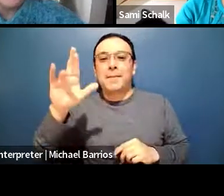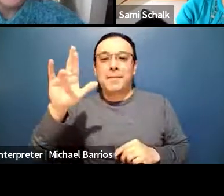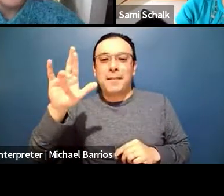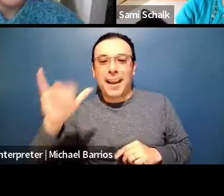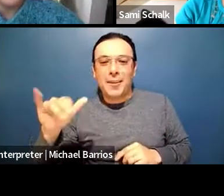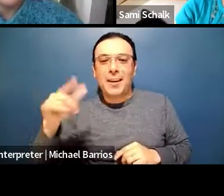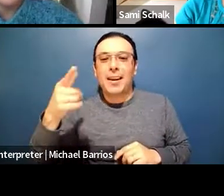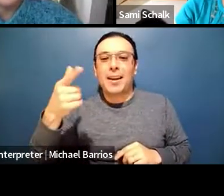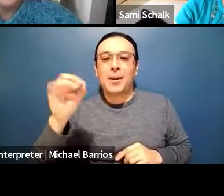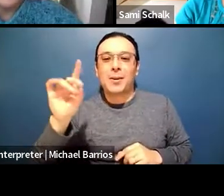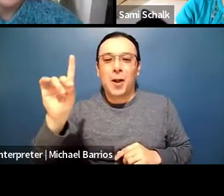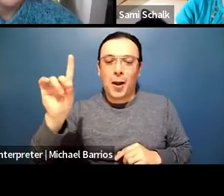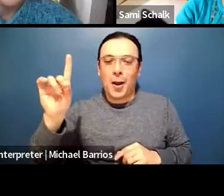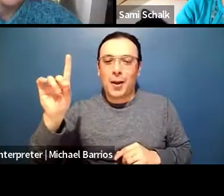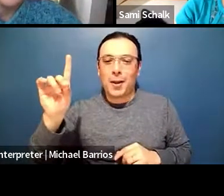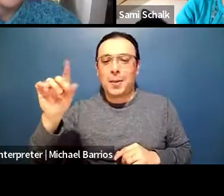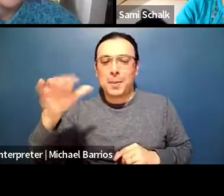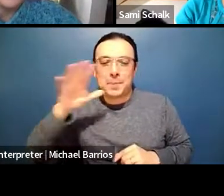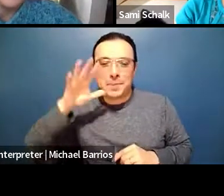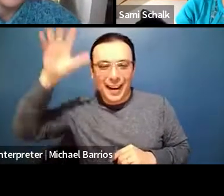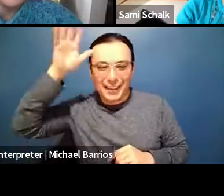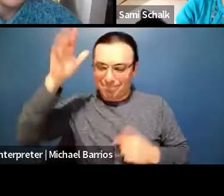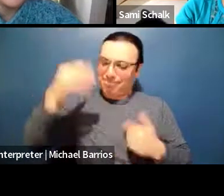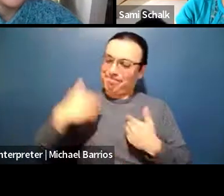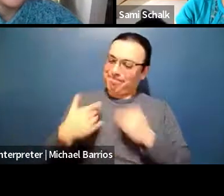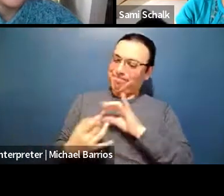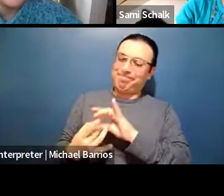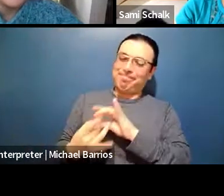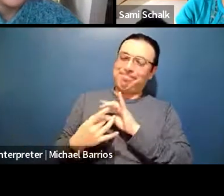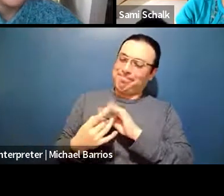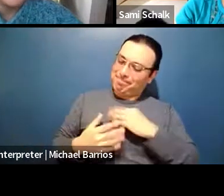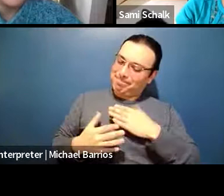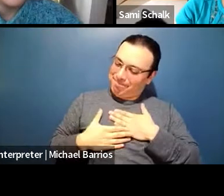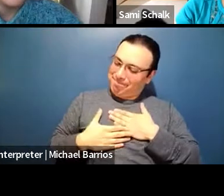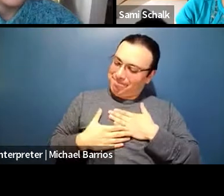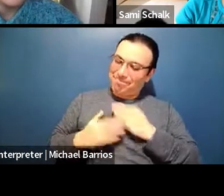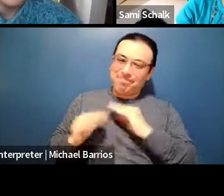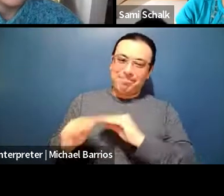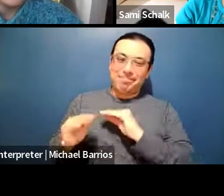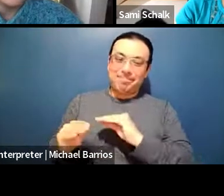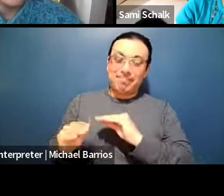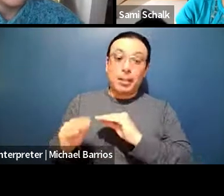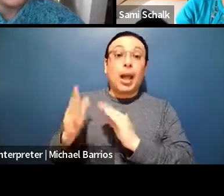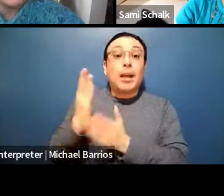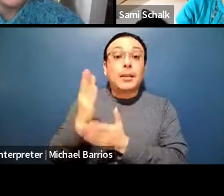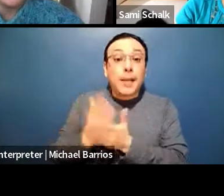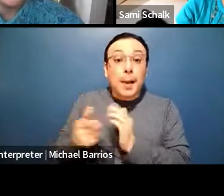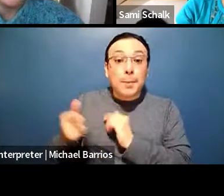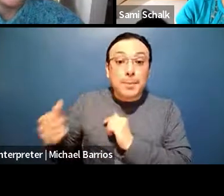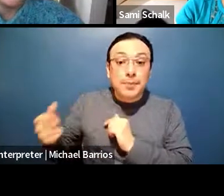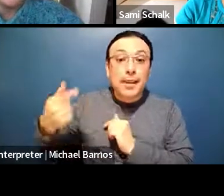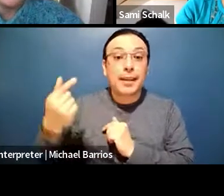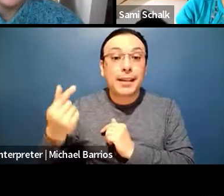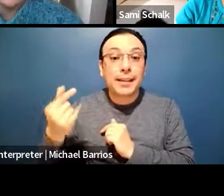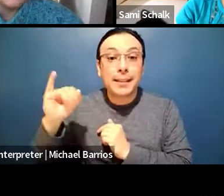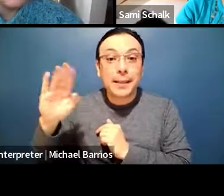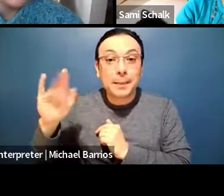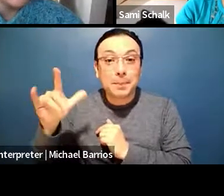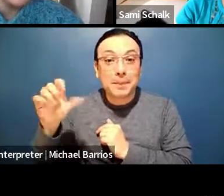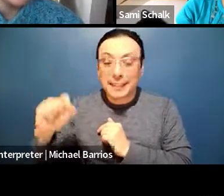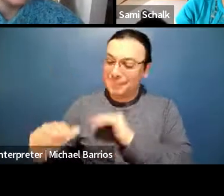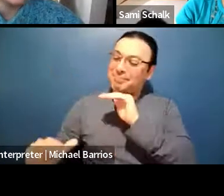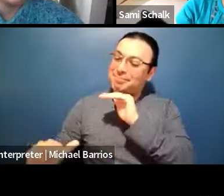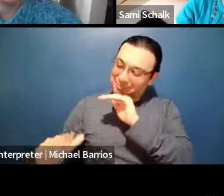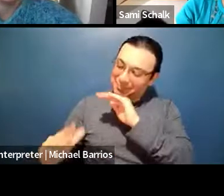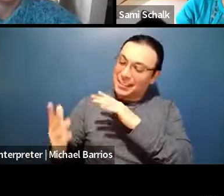our nibblings have biological or legal connections to us, and some do not, but they are all our nibblings simply by existing